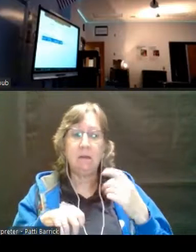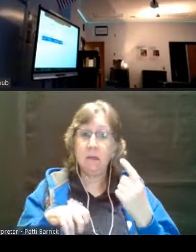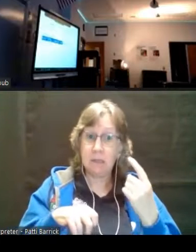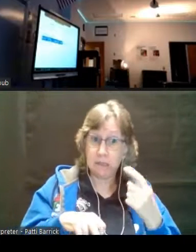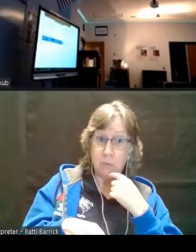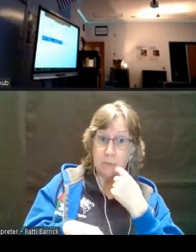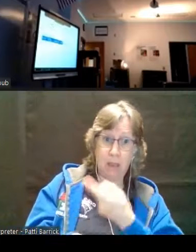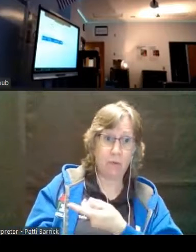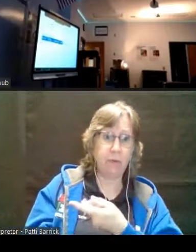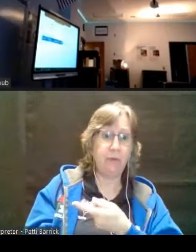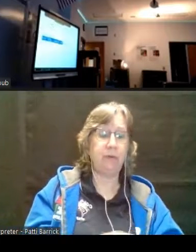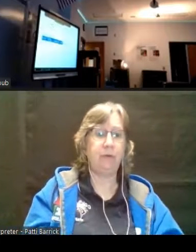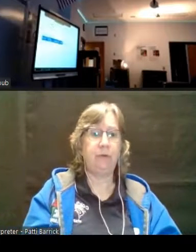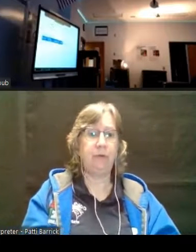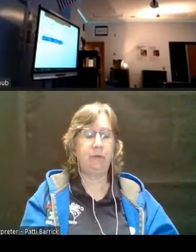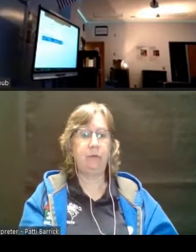attributes?